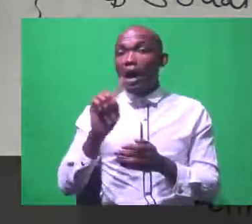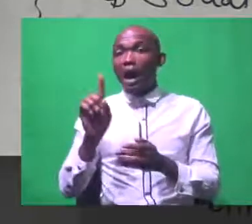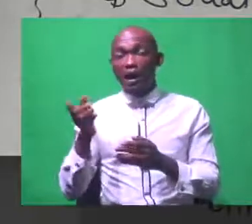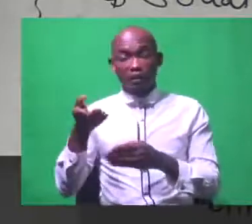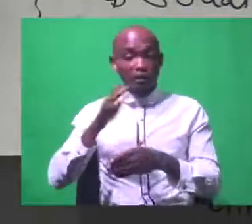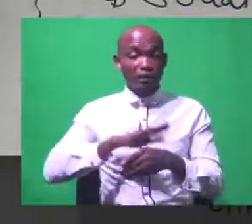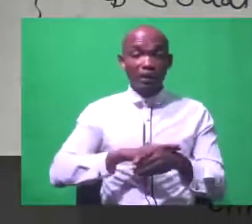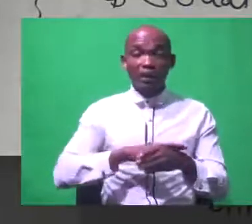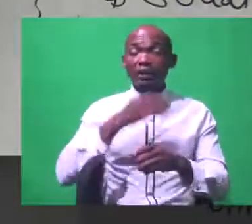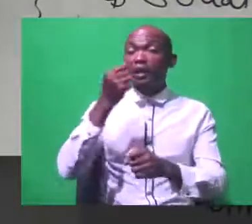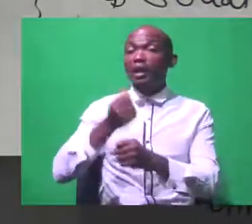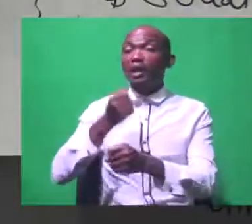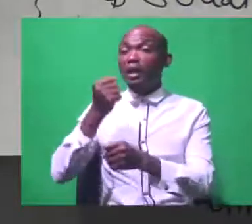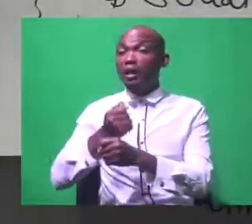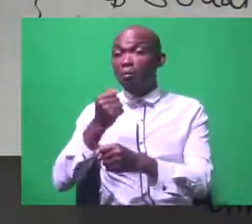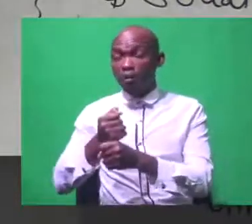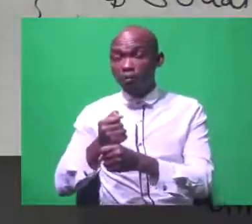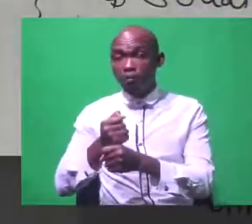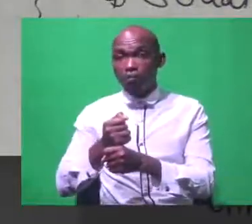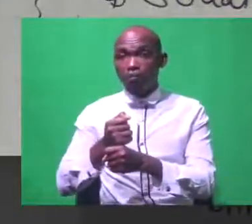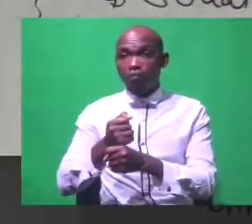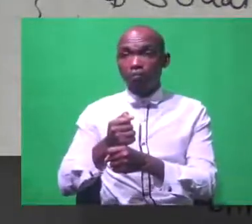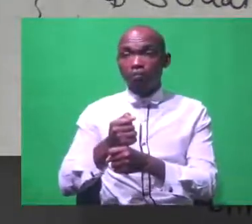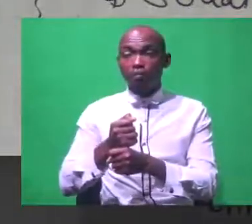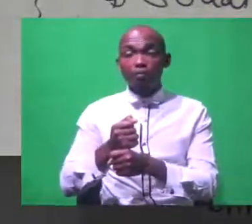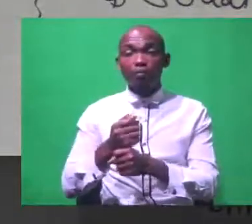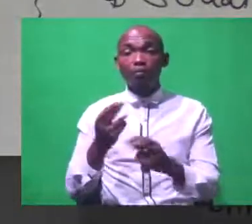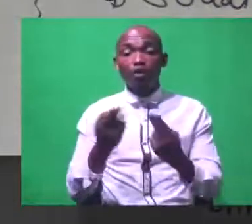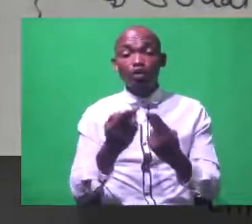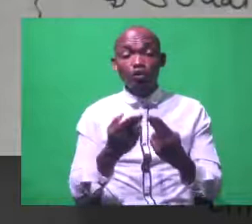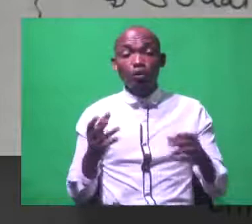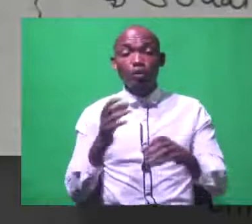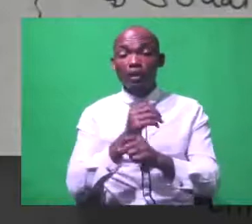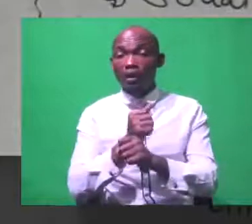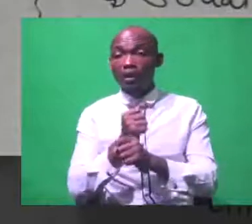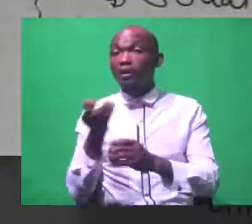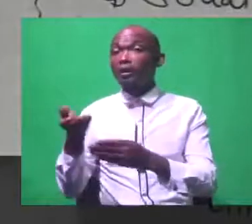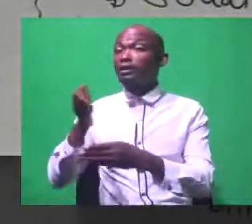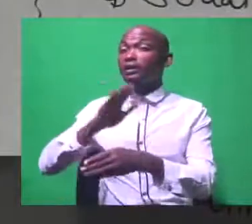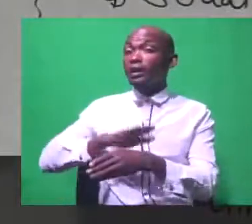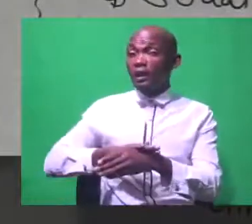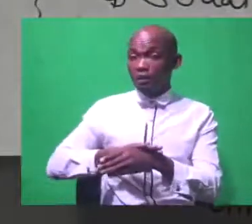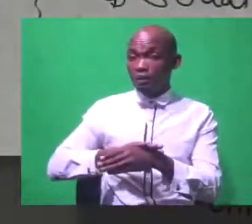labor or human labor. We can have skilled